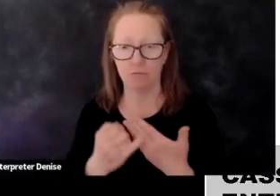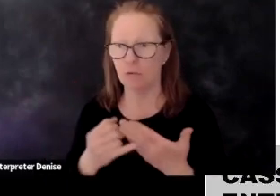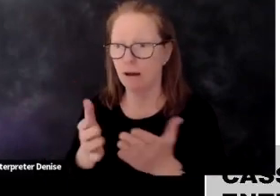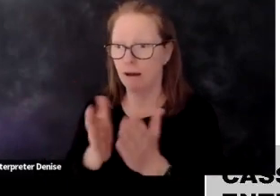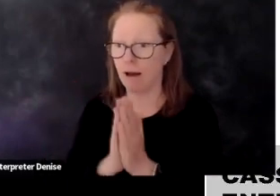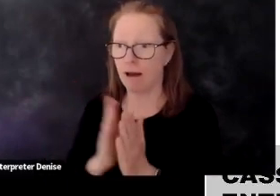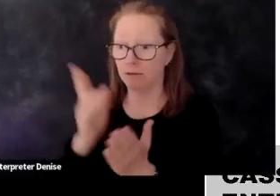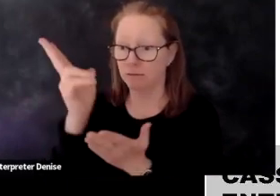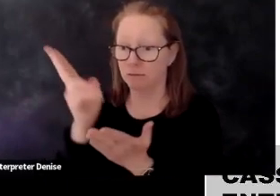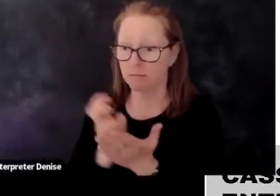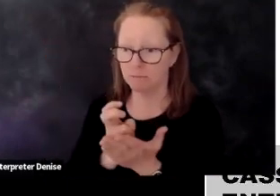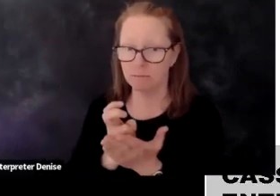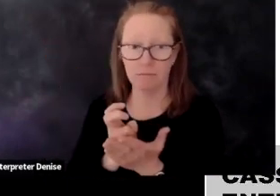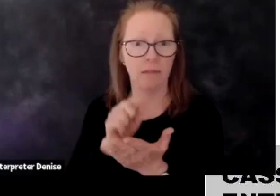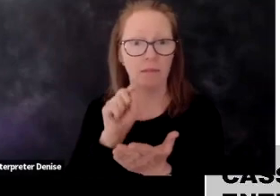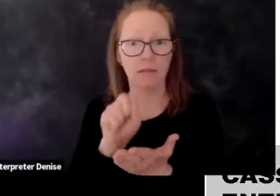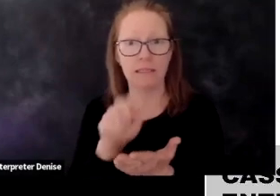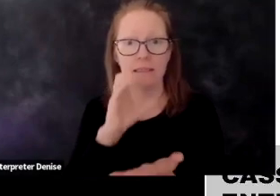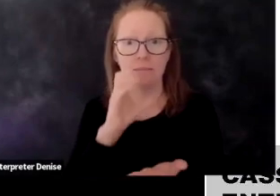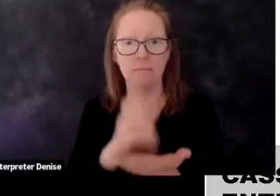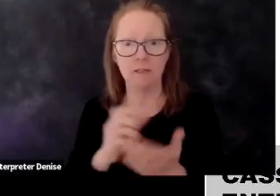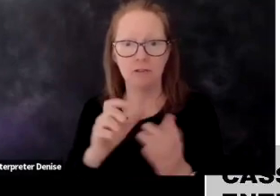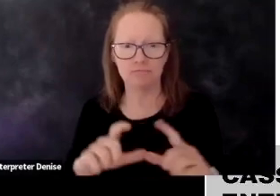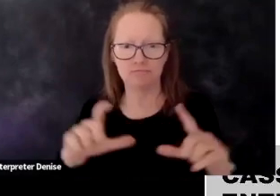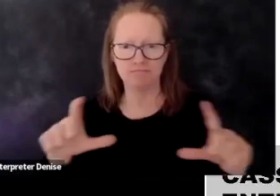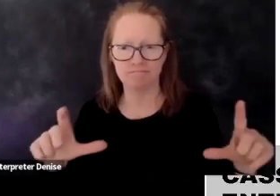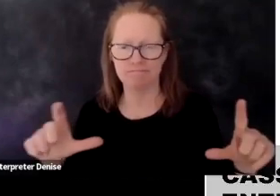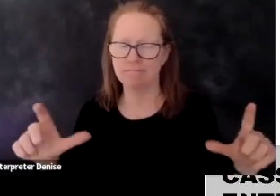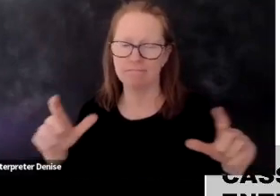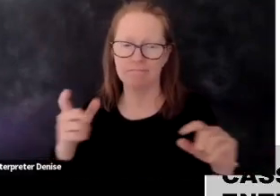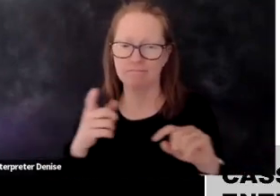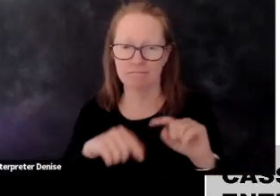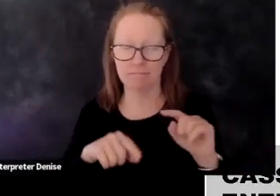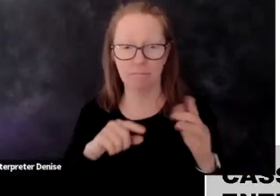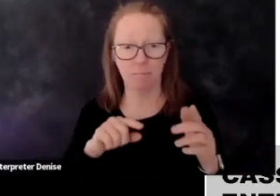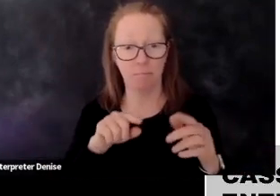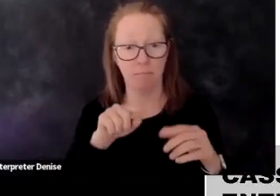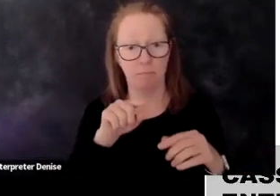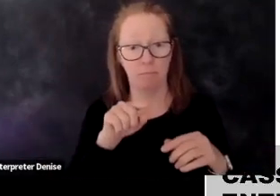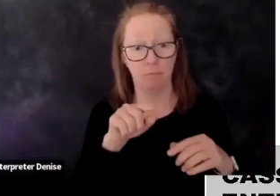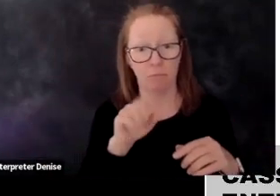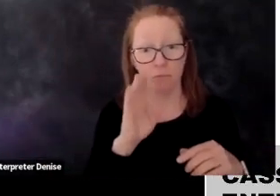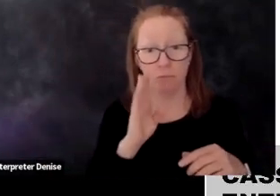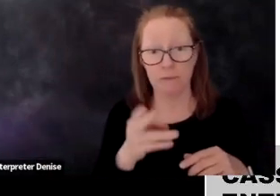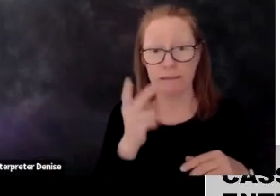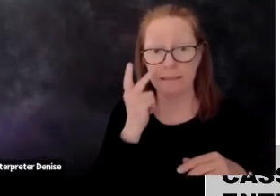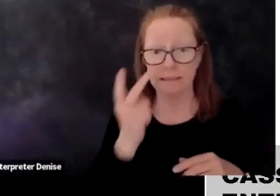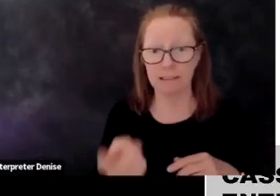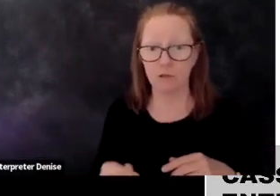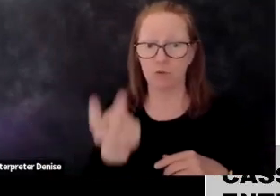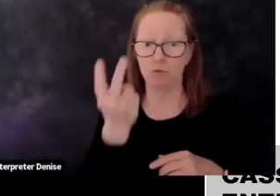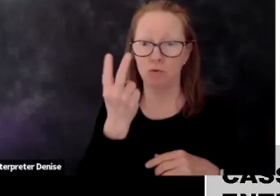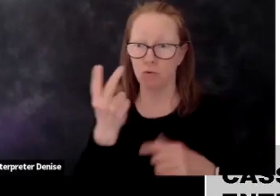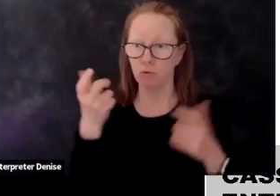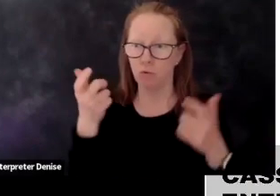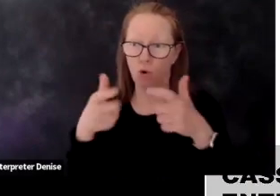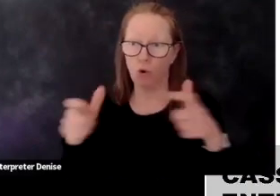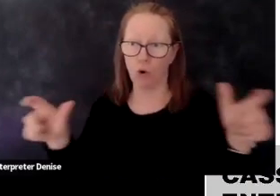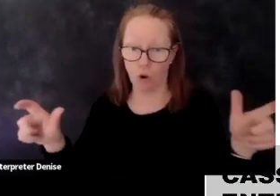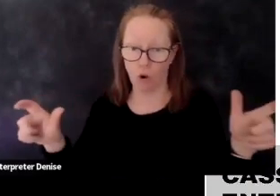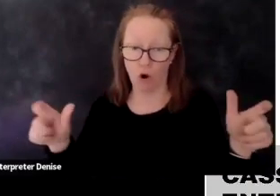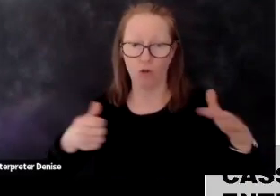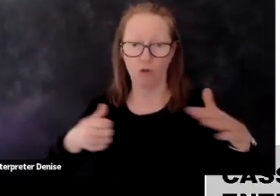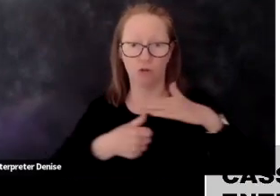is I couldn't get these photographs any bigger, but there'll be two large solar shelters for shade